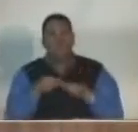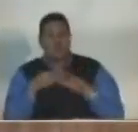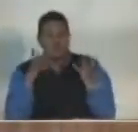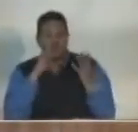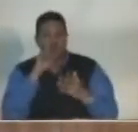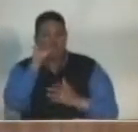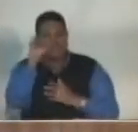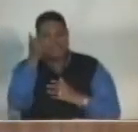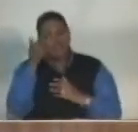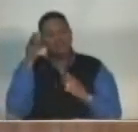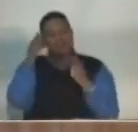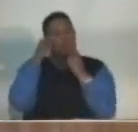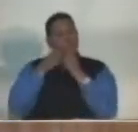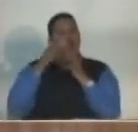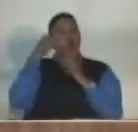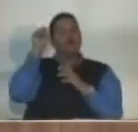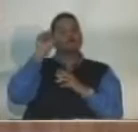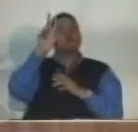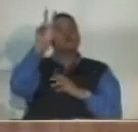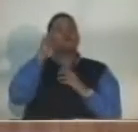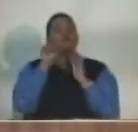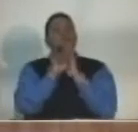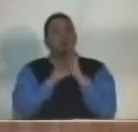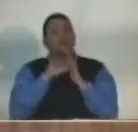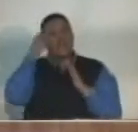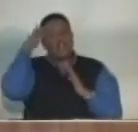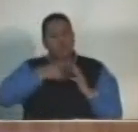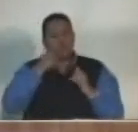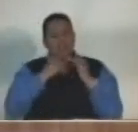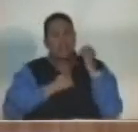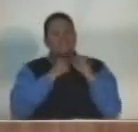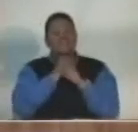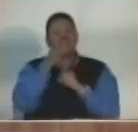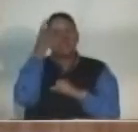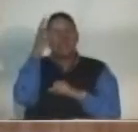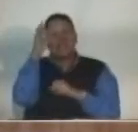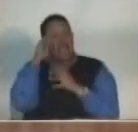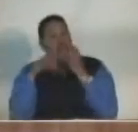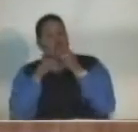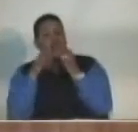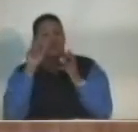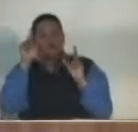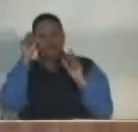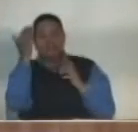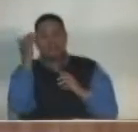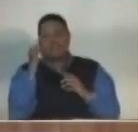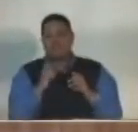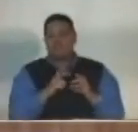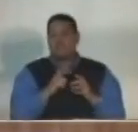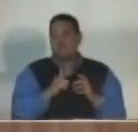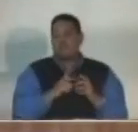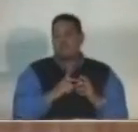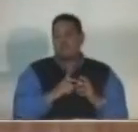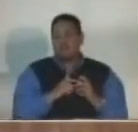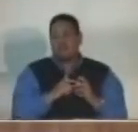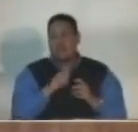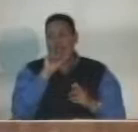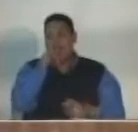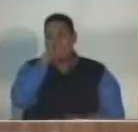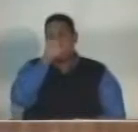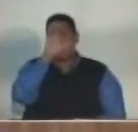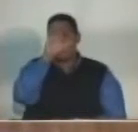were introduced last year, and 8 are to come in 2015. Listen to the topics: small ruminants,